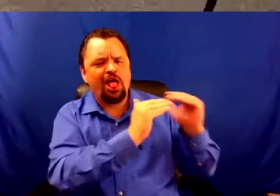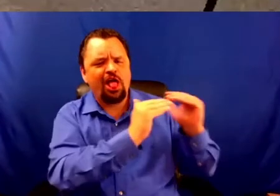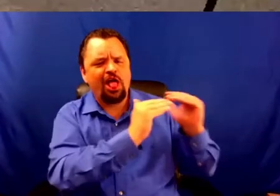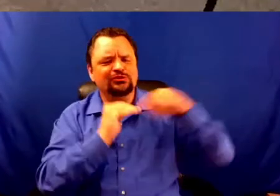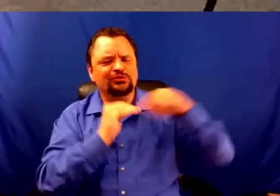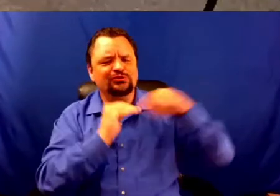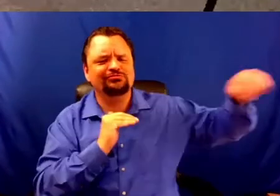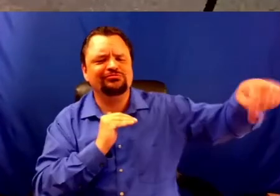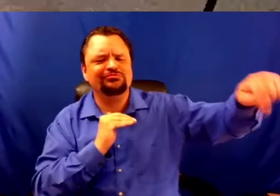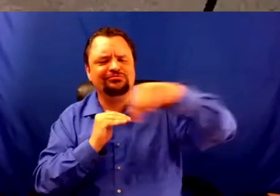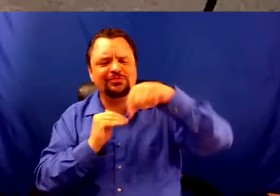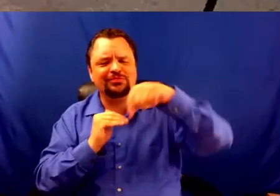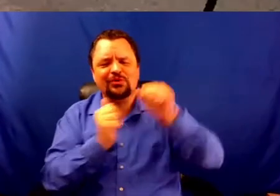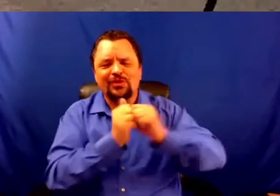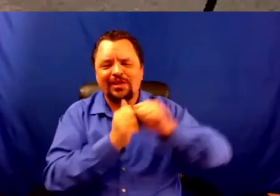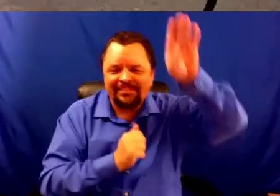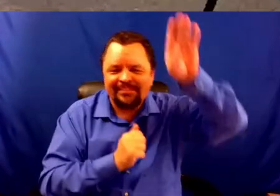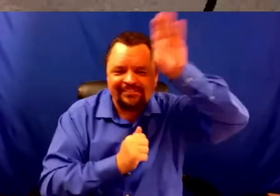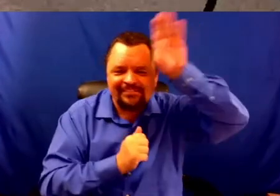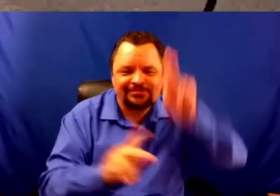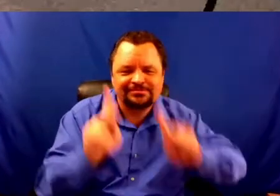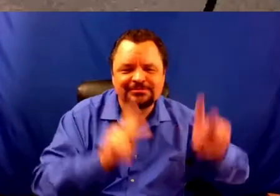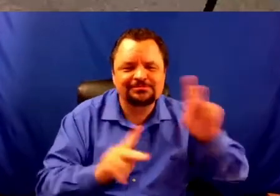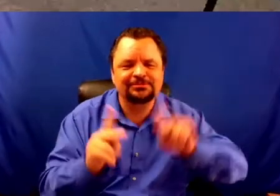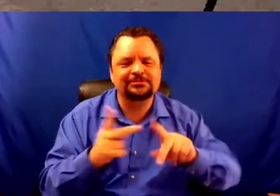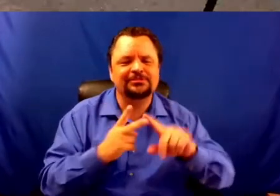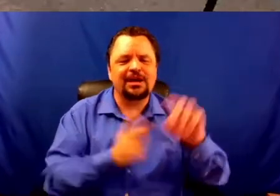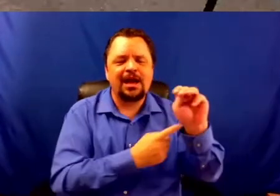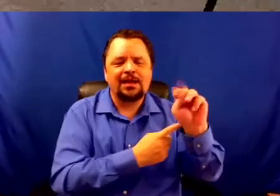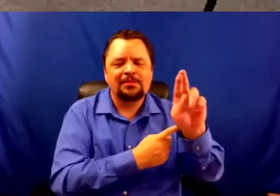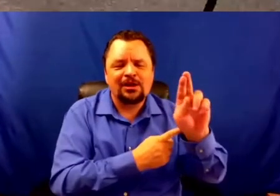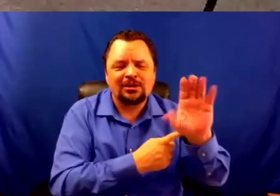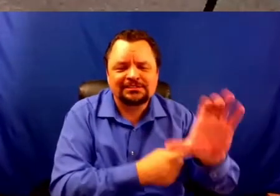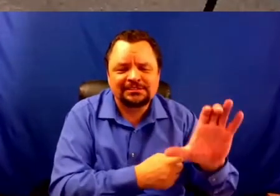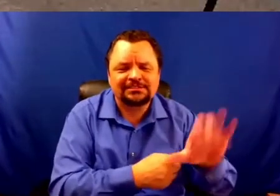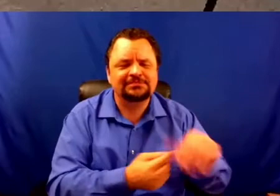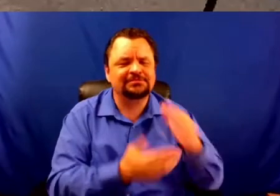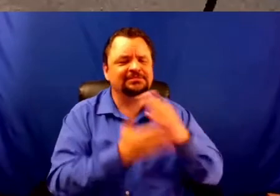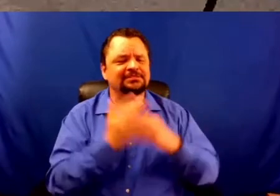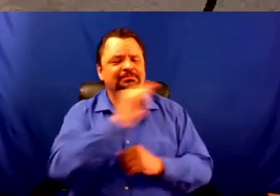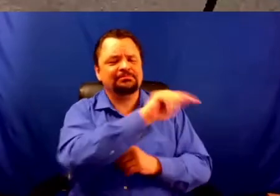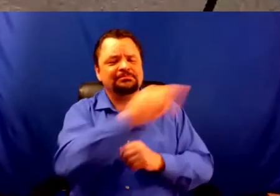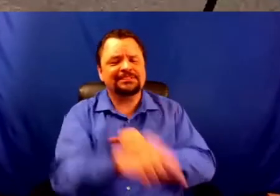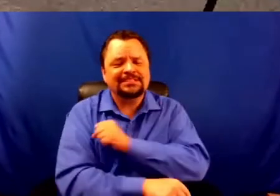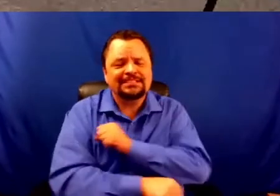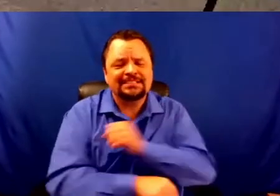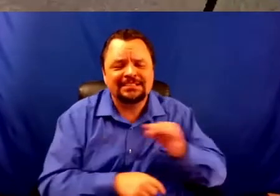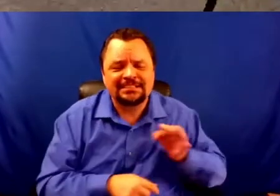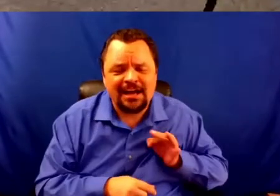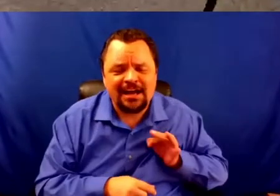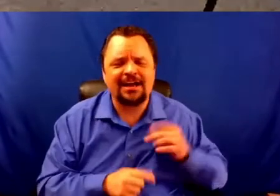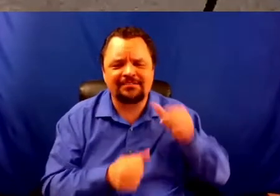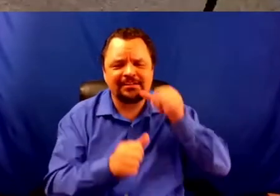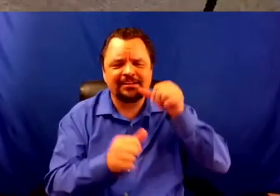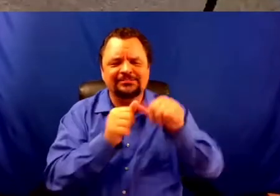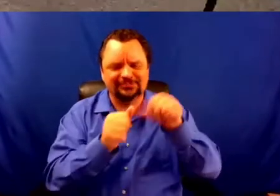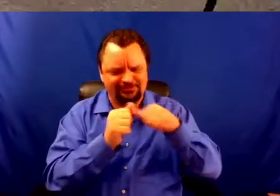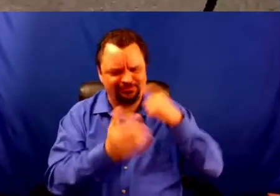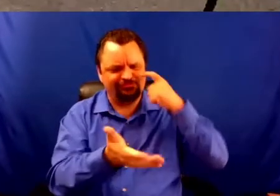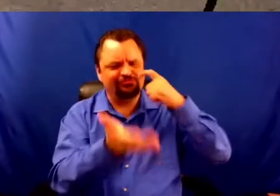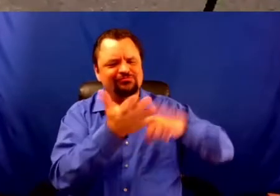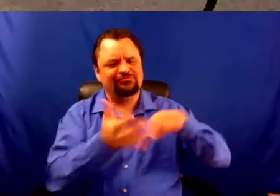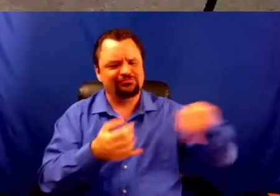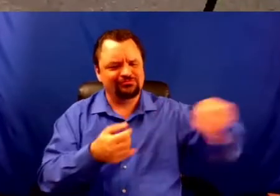colleagues with the fire department, with MRC, and some of our staff last time. But